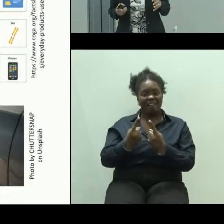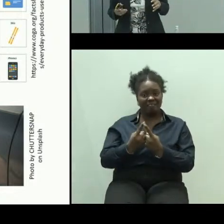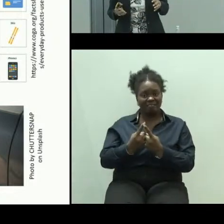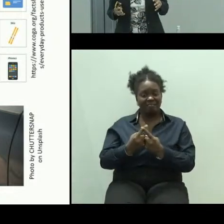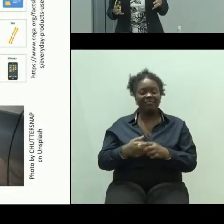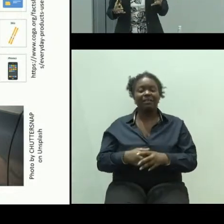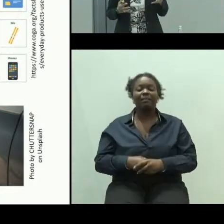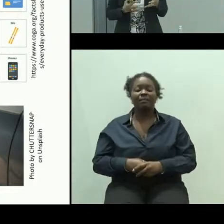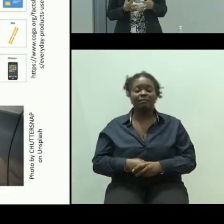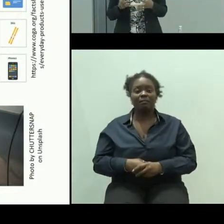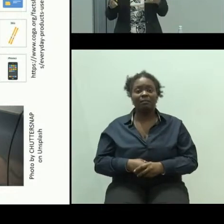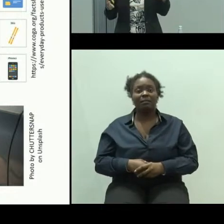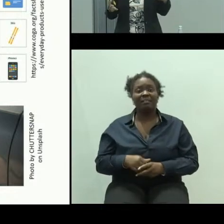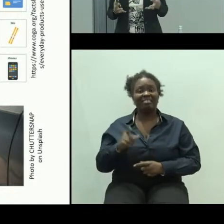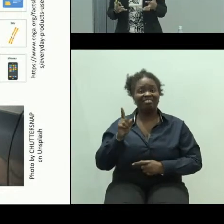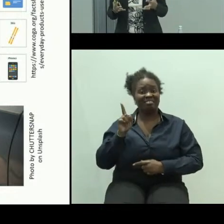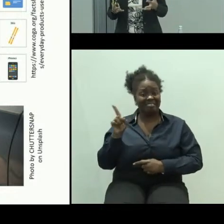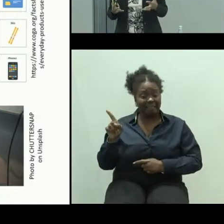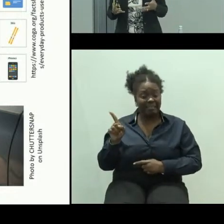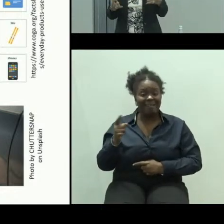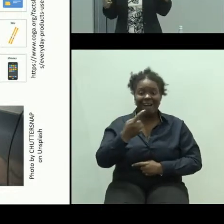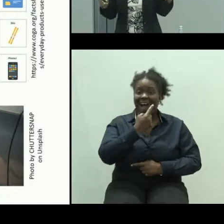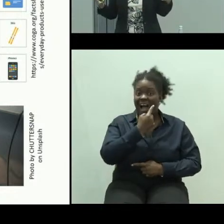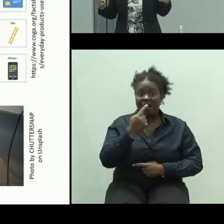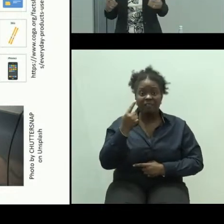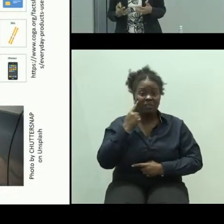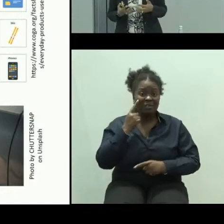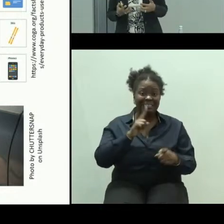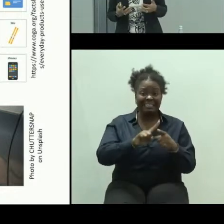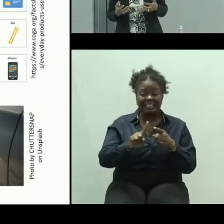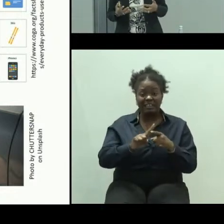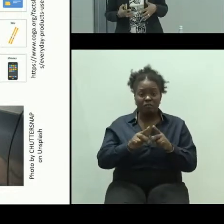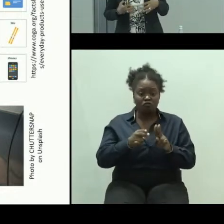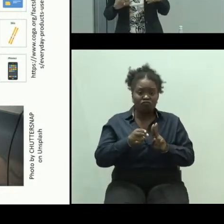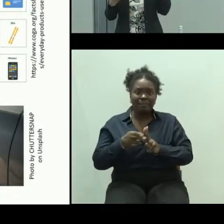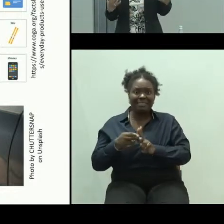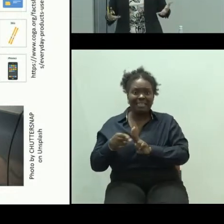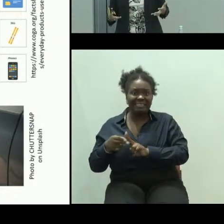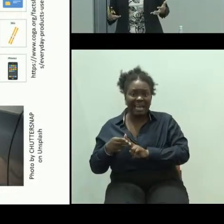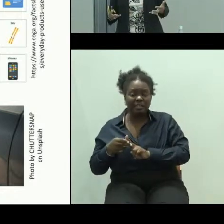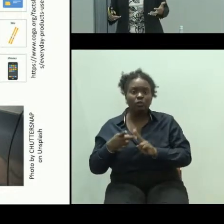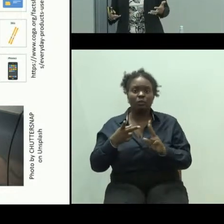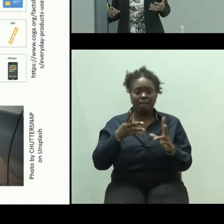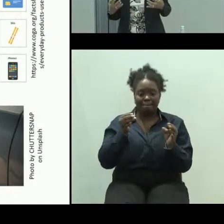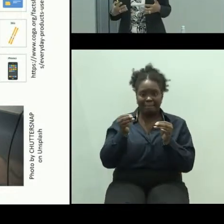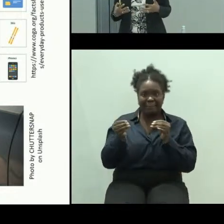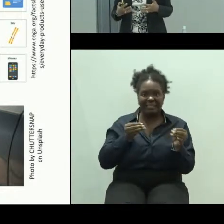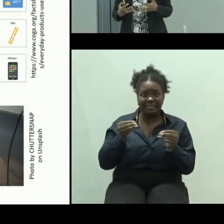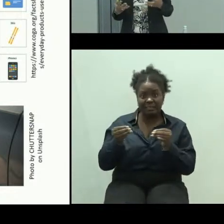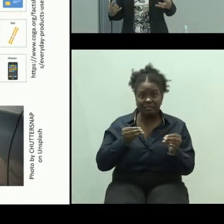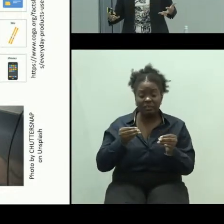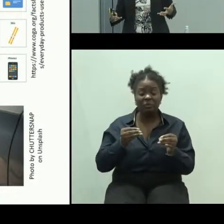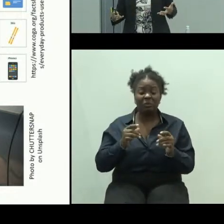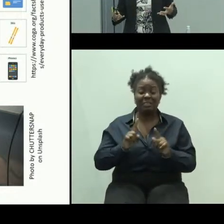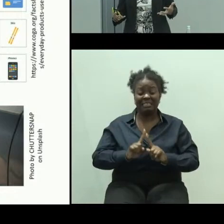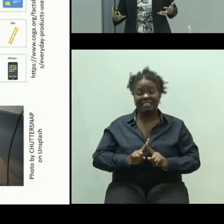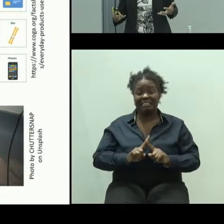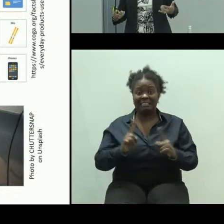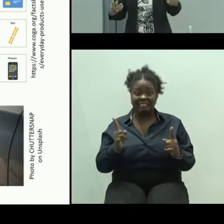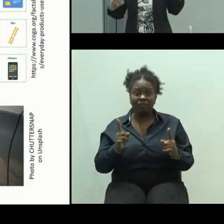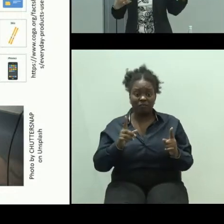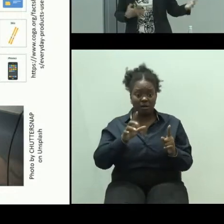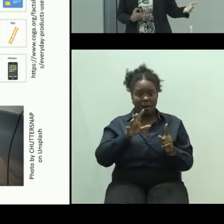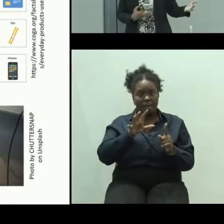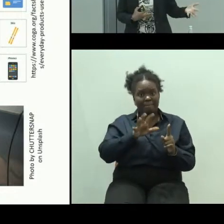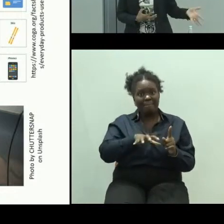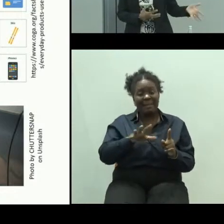is an indication of all of the different materials, representations, I should say, of the different materials and the different places in which